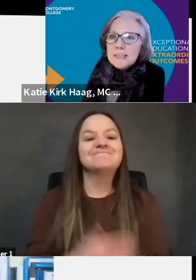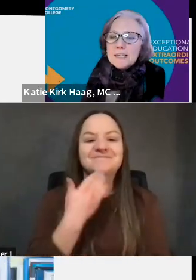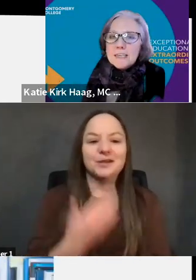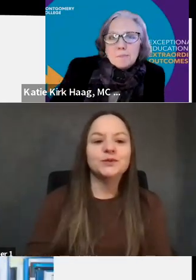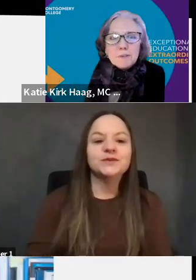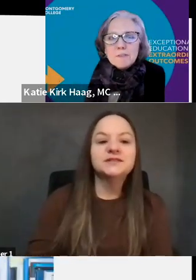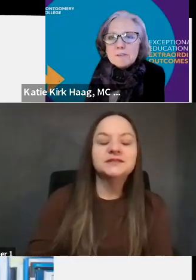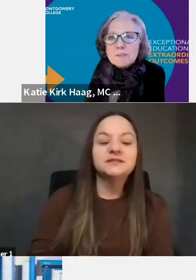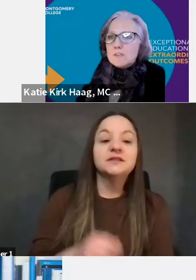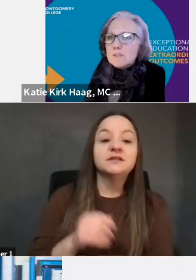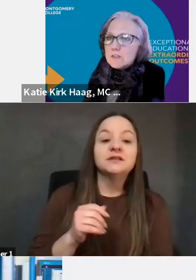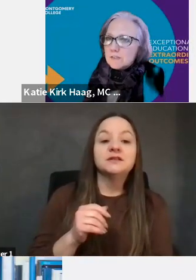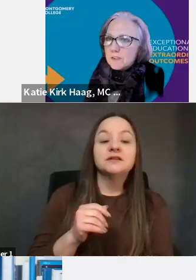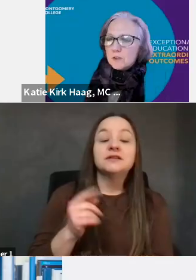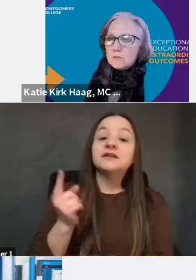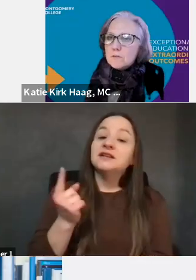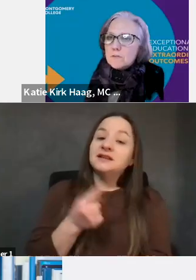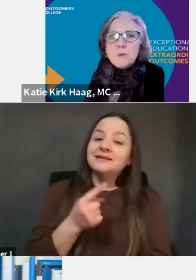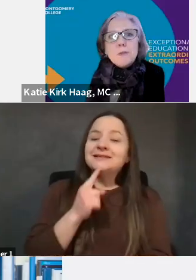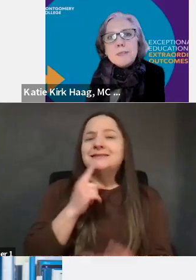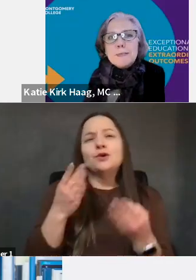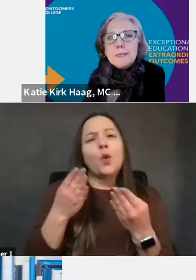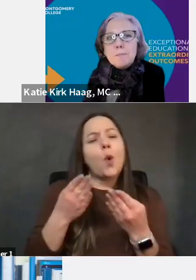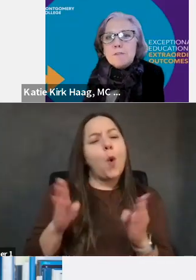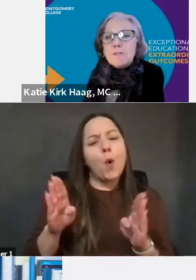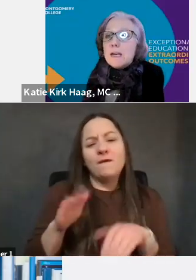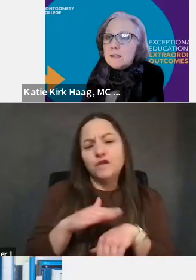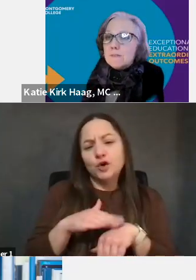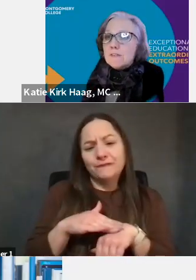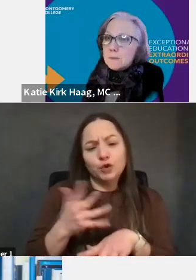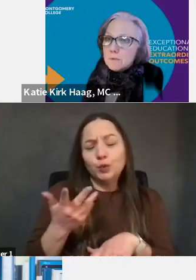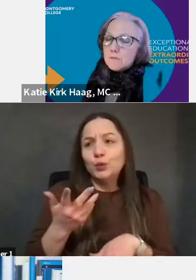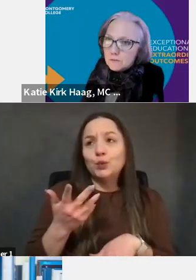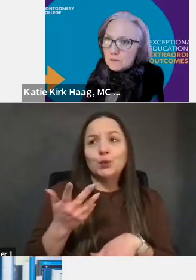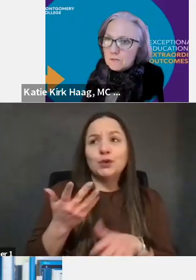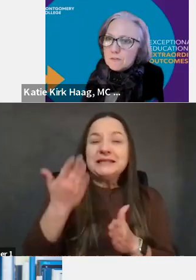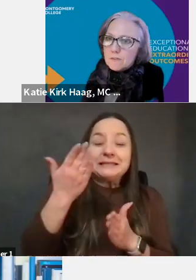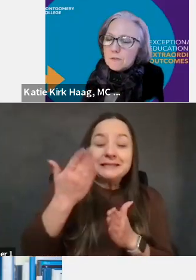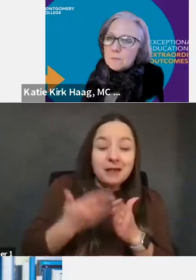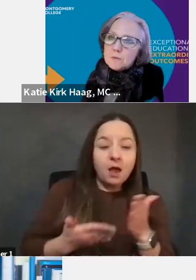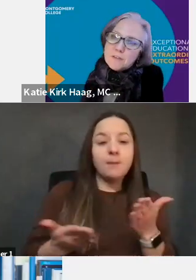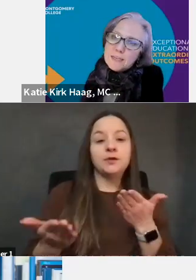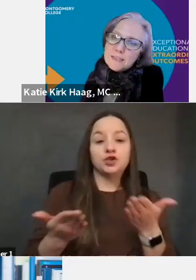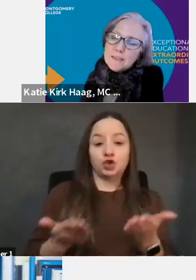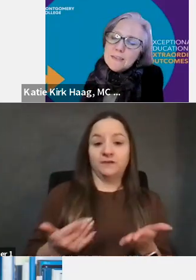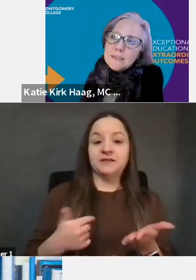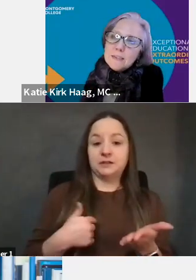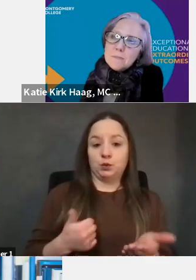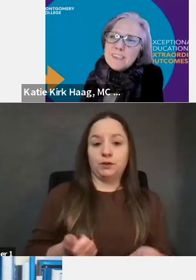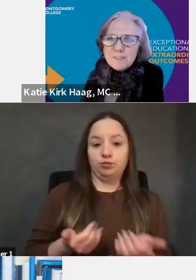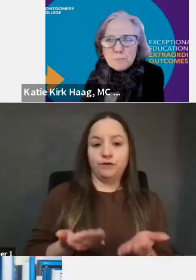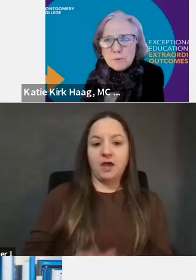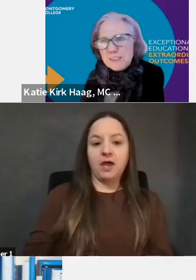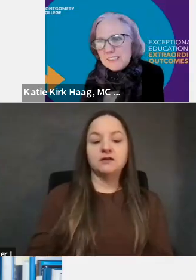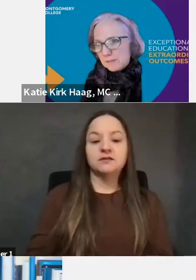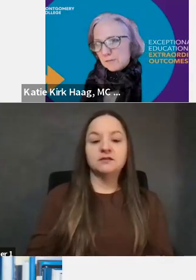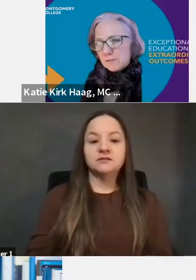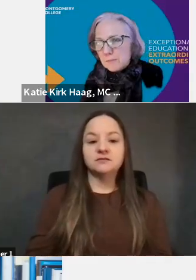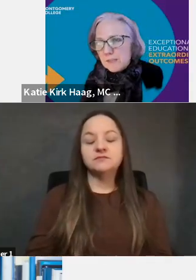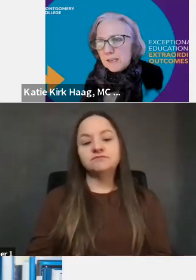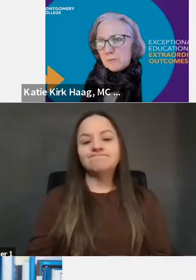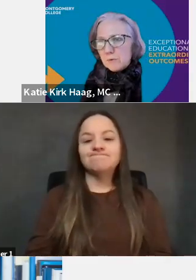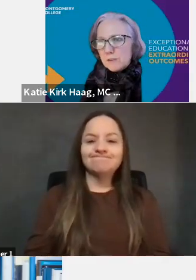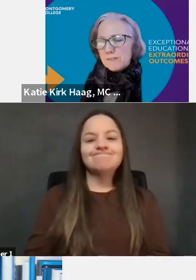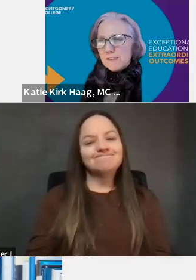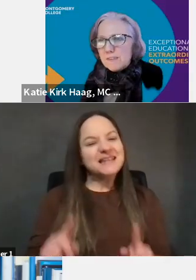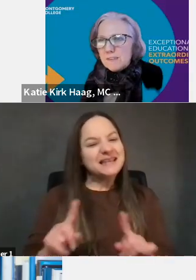you. This is just an overview of some of the services that we provide. It is pretty different